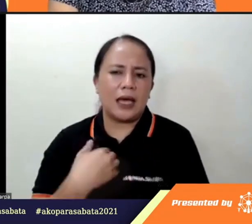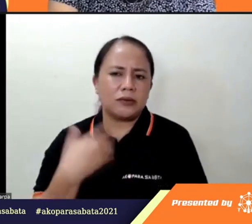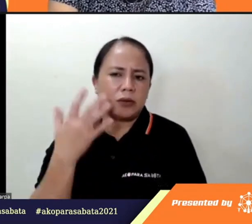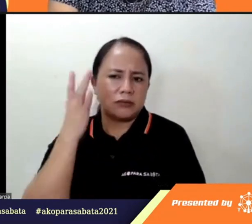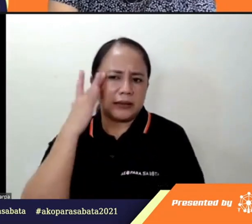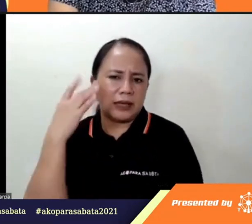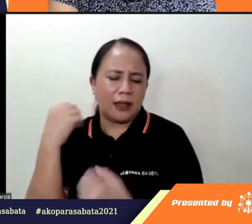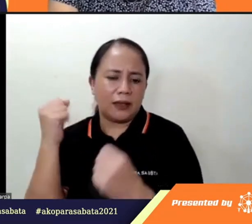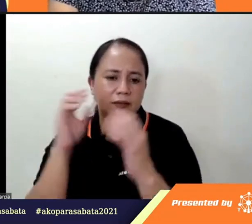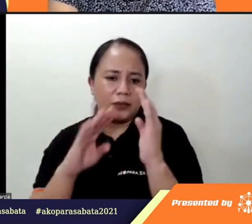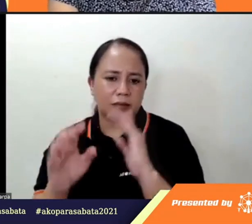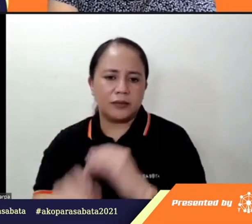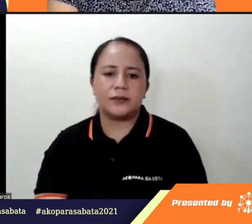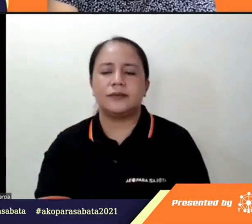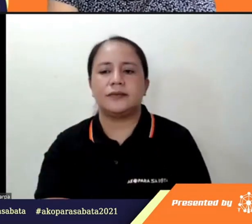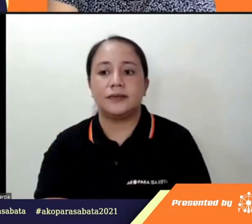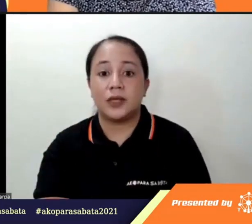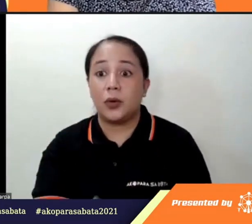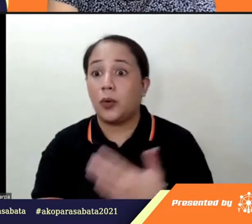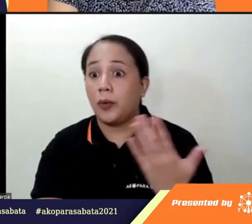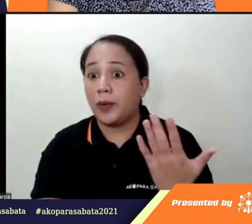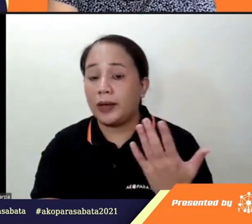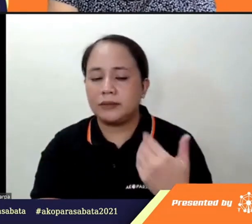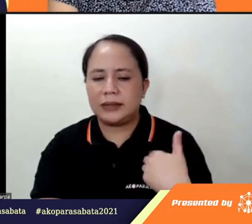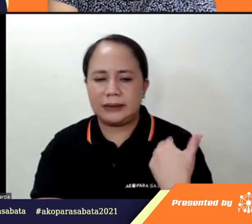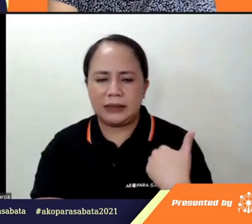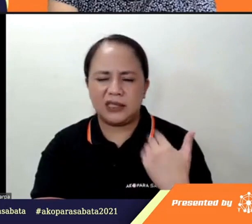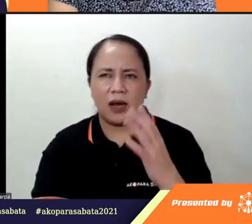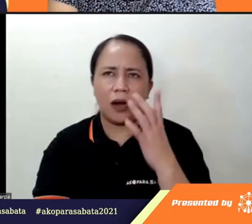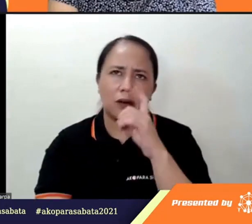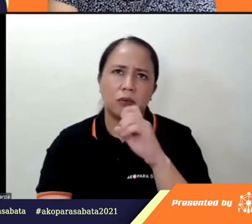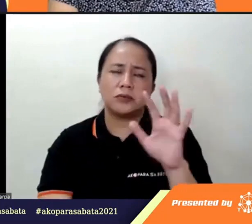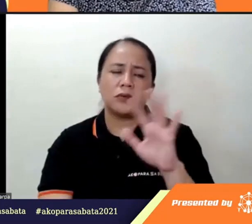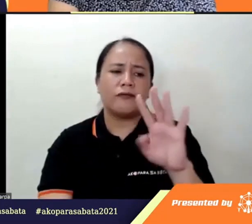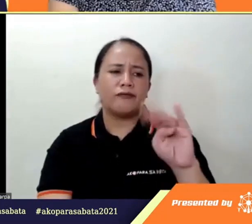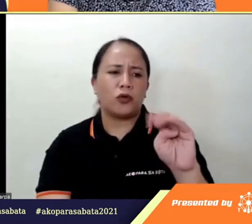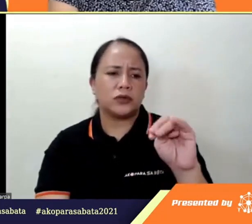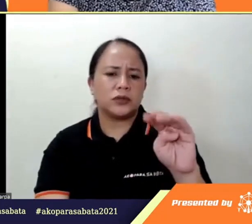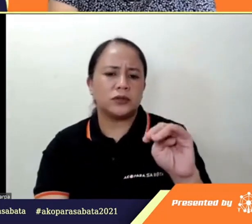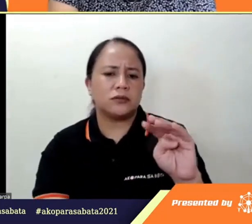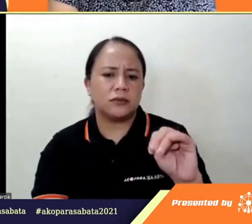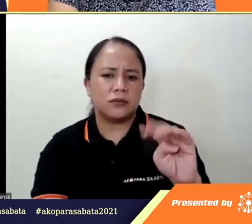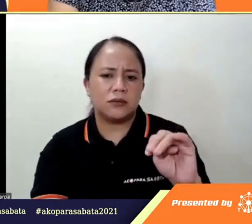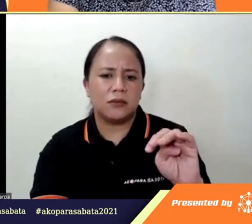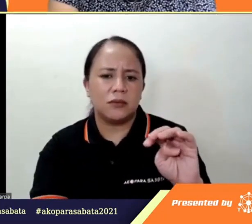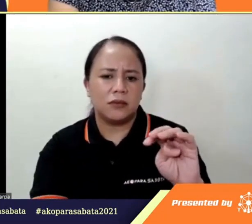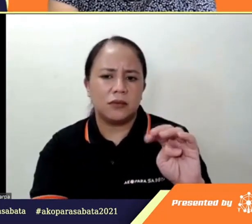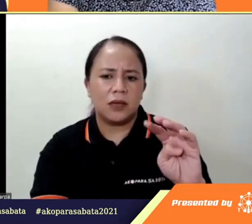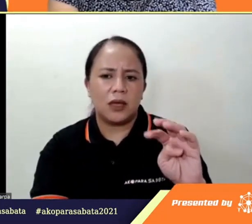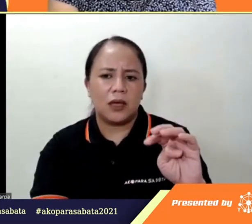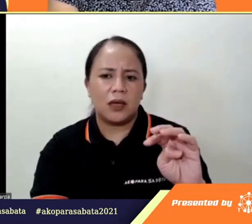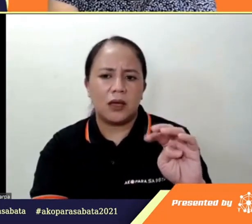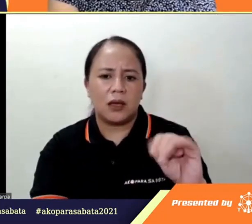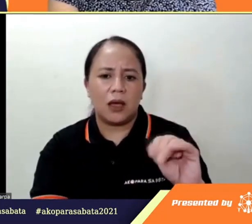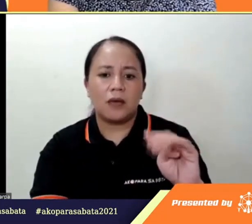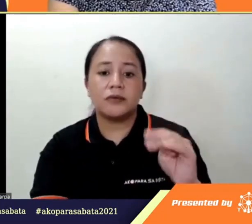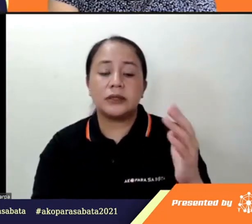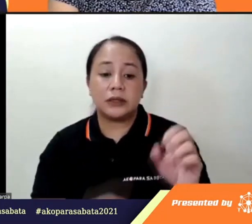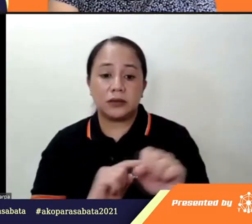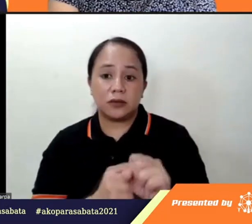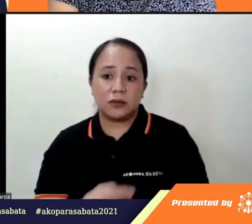health problems sa mga teens around mga 14 years old. Diyan yan nagpipeak.